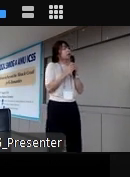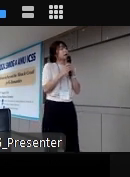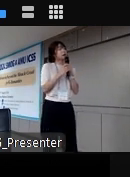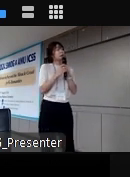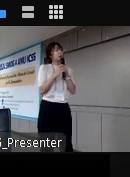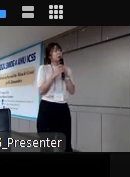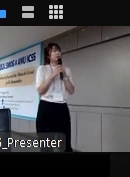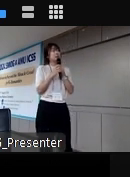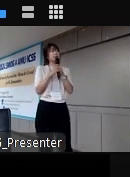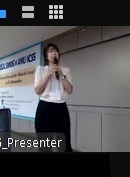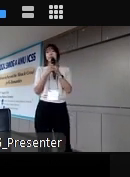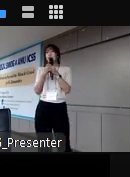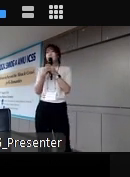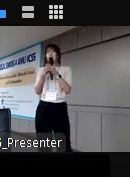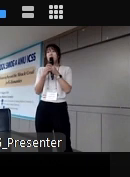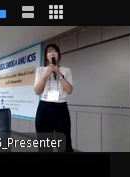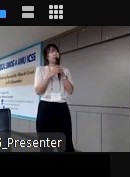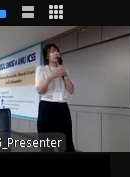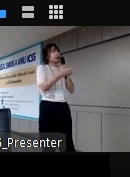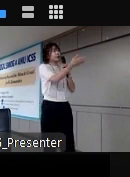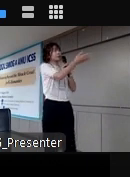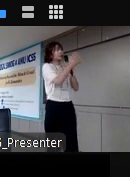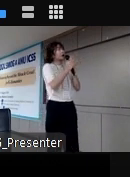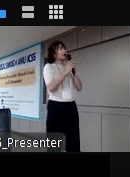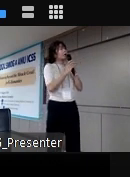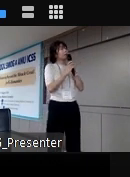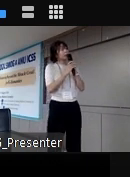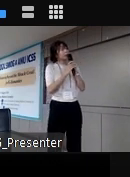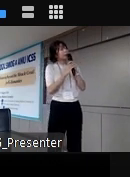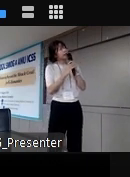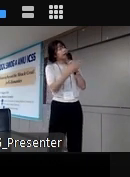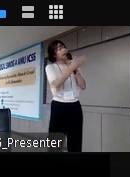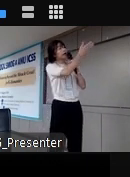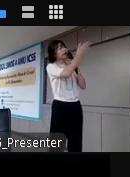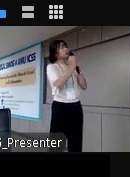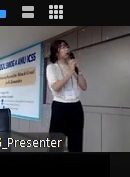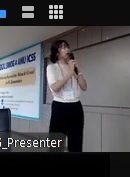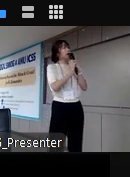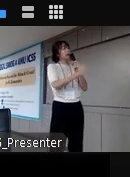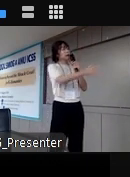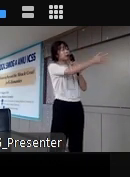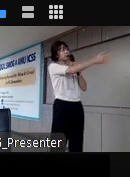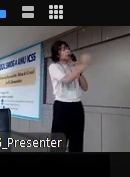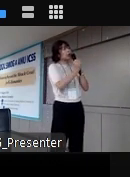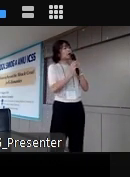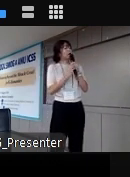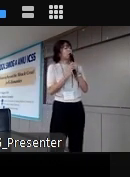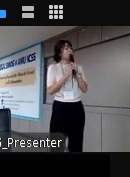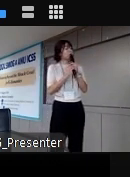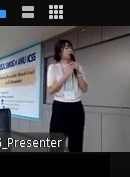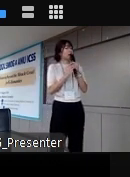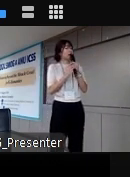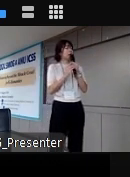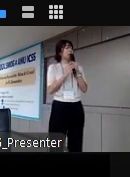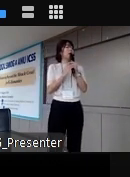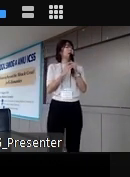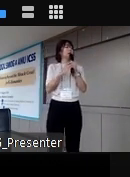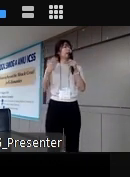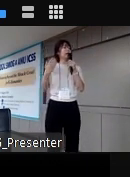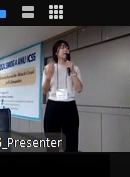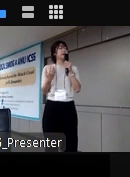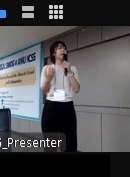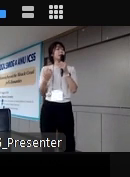he argues that these are clitics rather than agreement are nicely listed in his work, but the two main arguments, which he